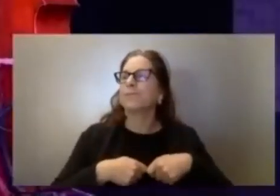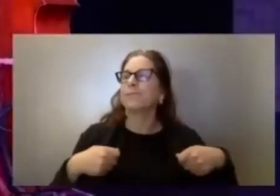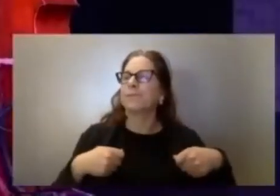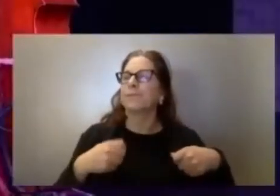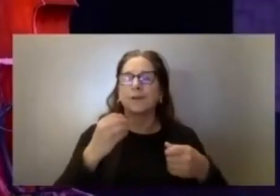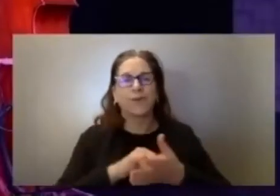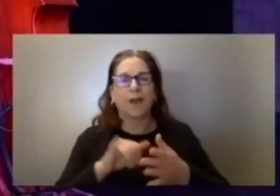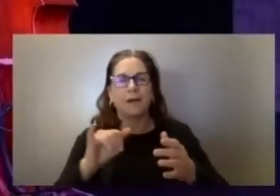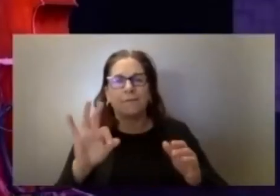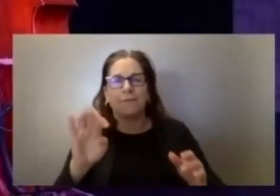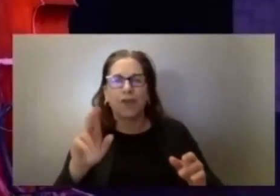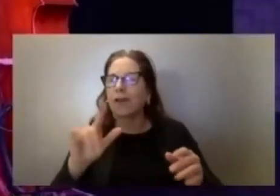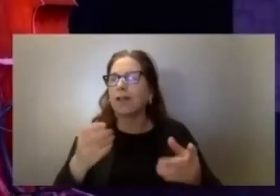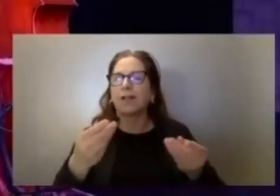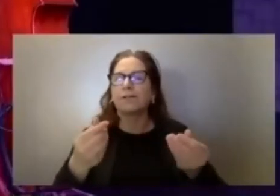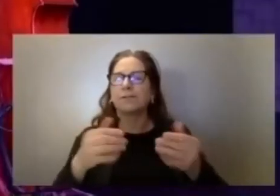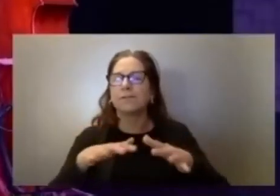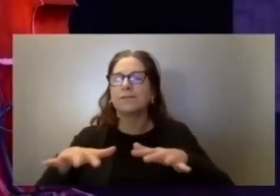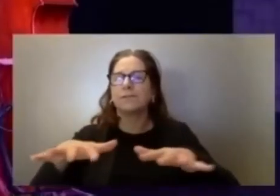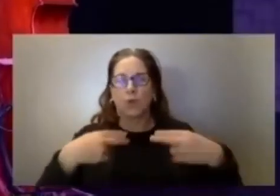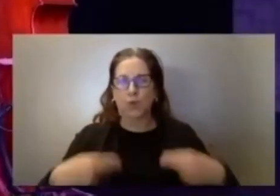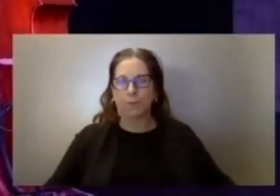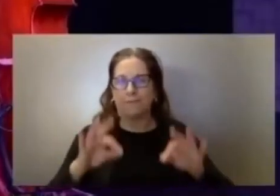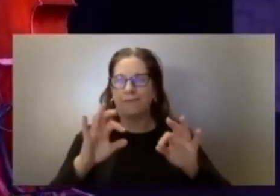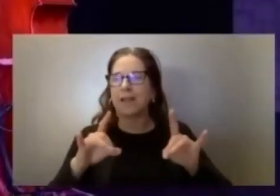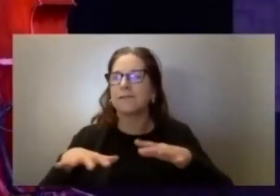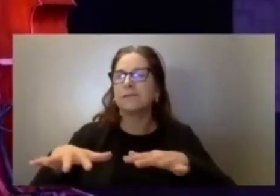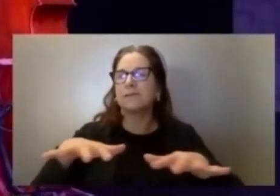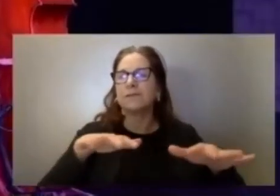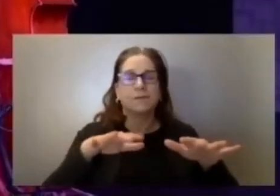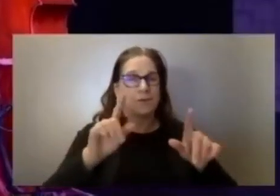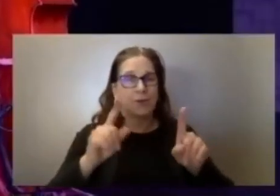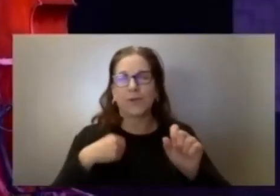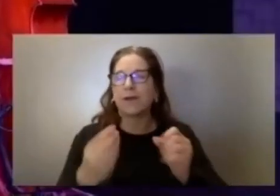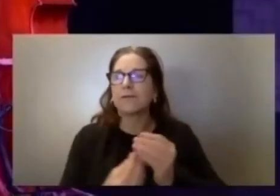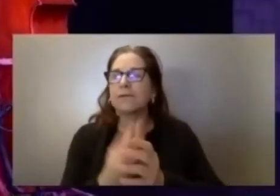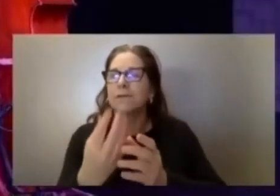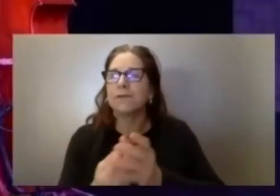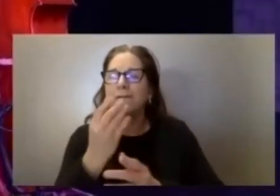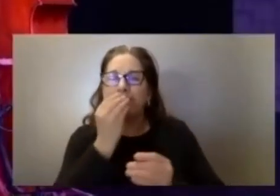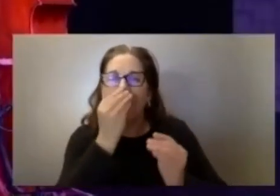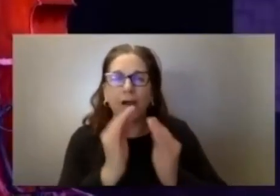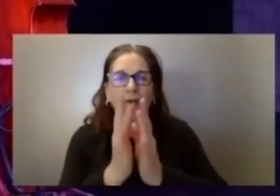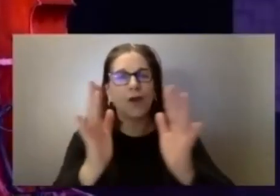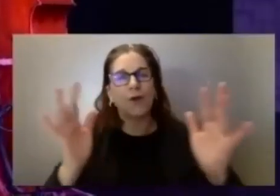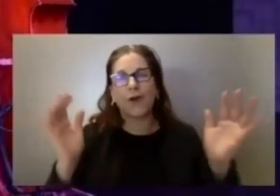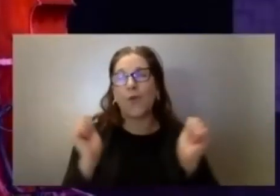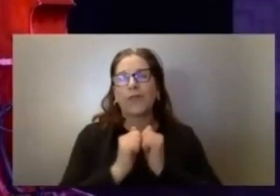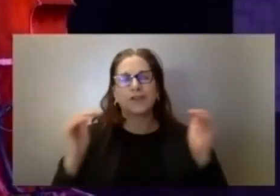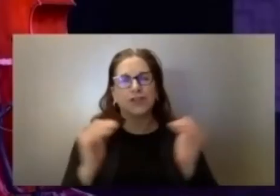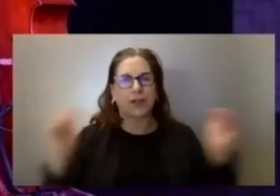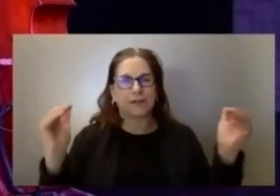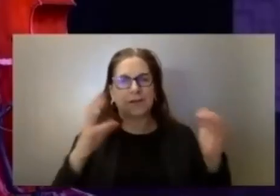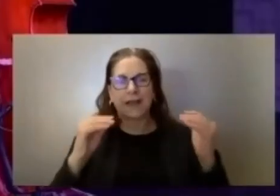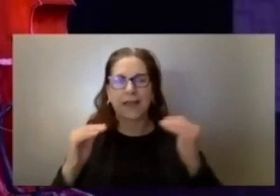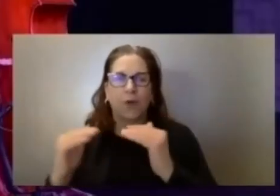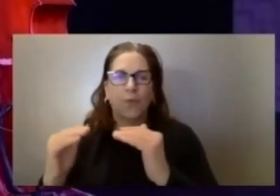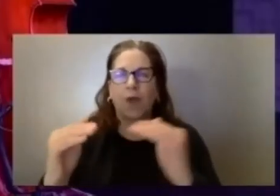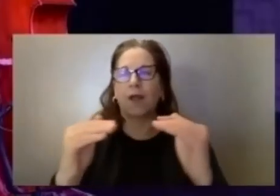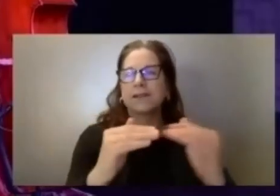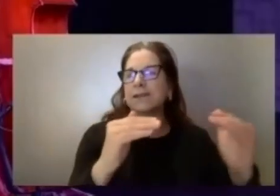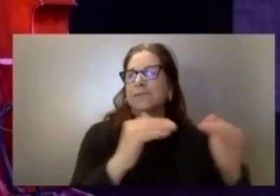right words to bury them so that the fertile human field of becoming can flower with justice and